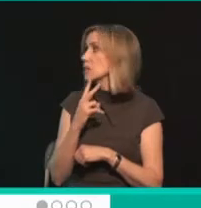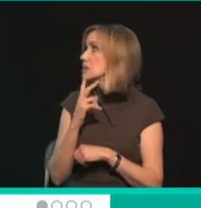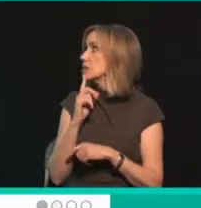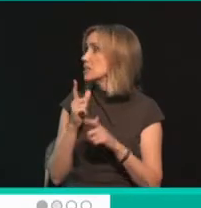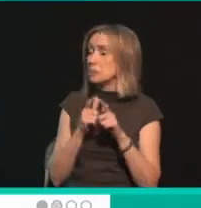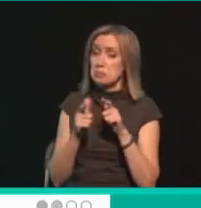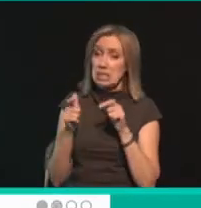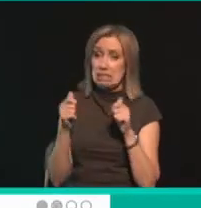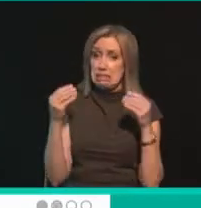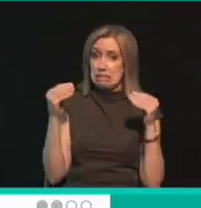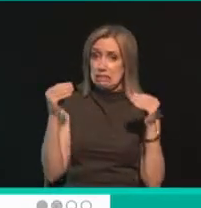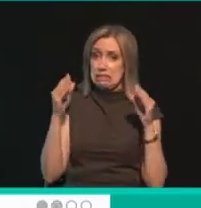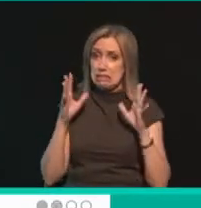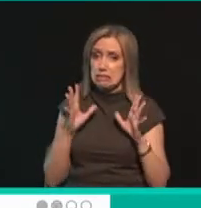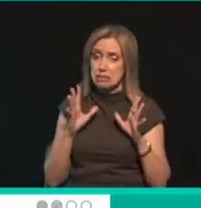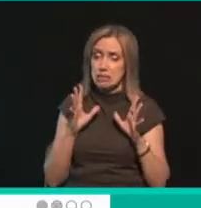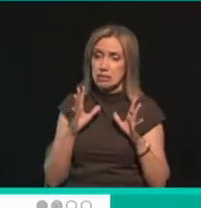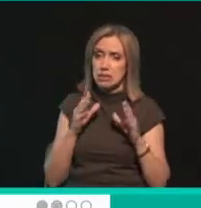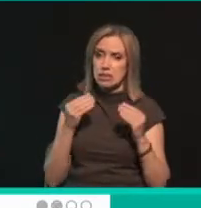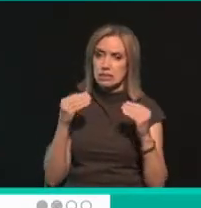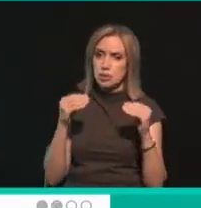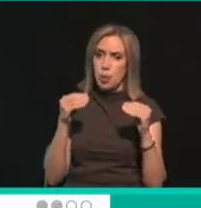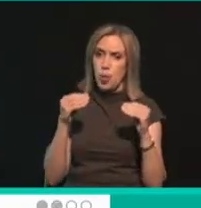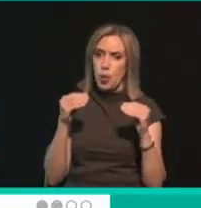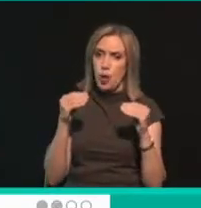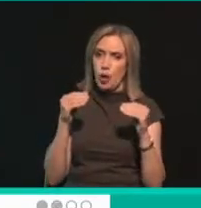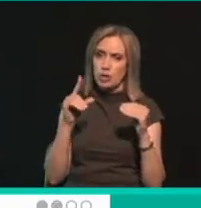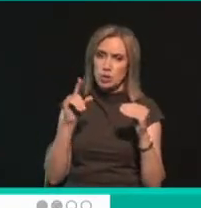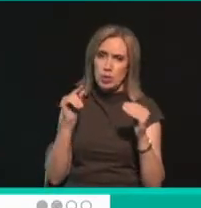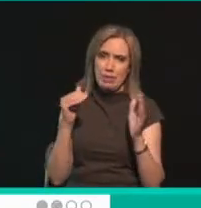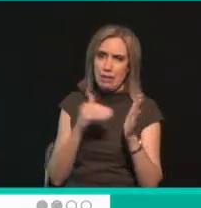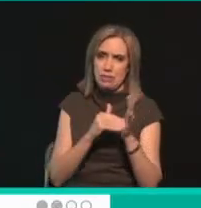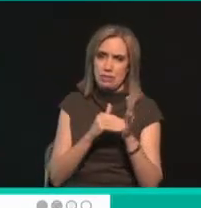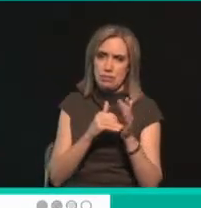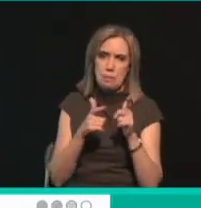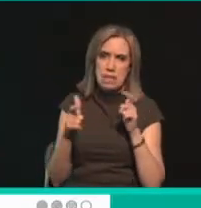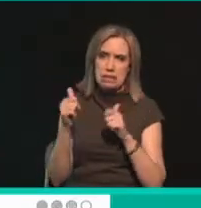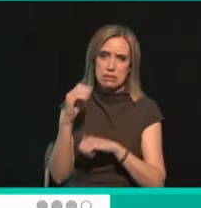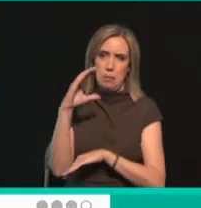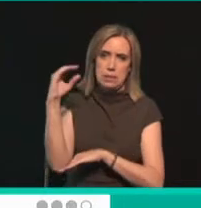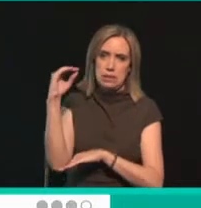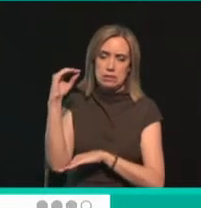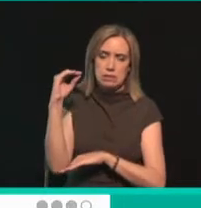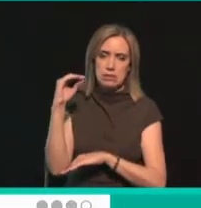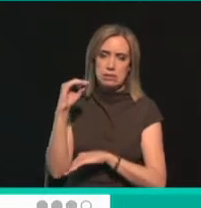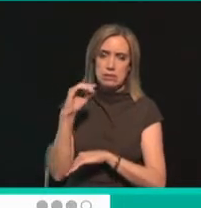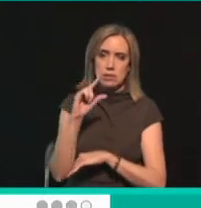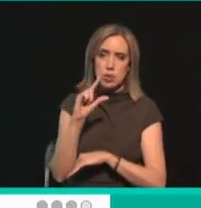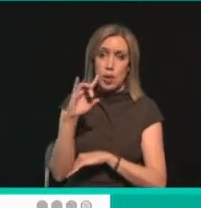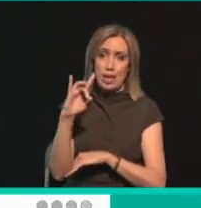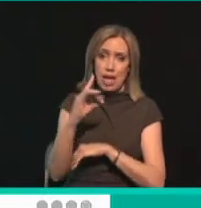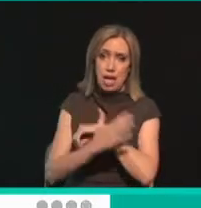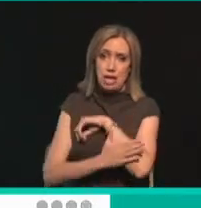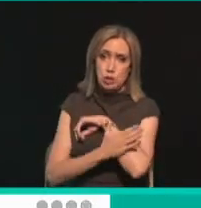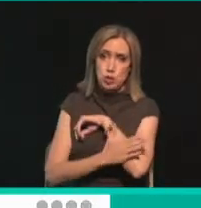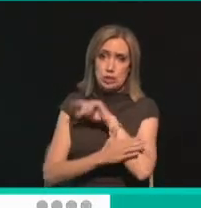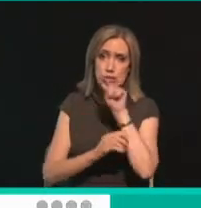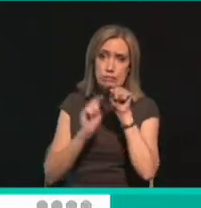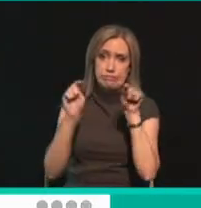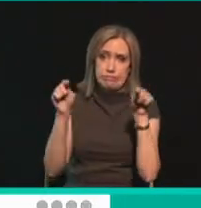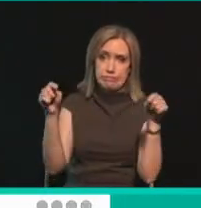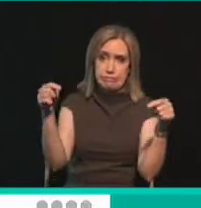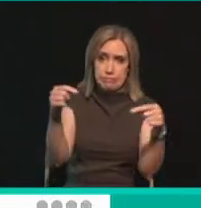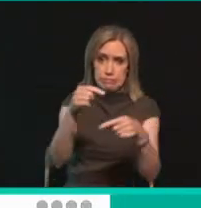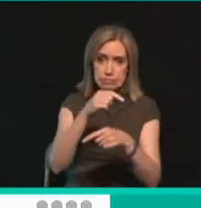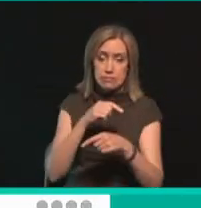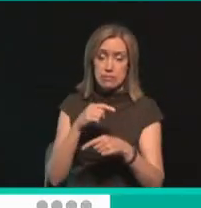retailer. There's over 20,000 stores in 28 countries, and they